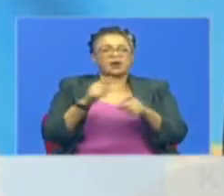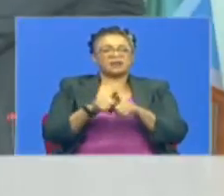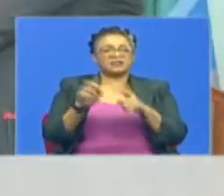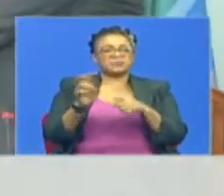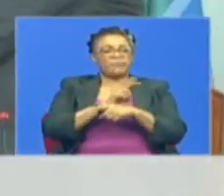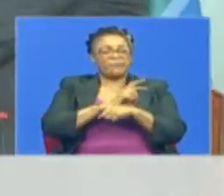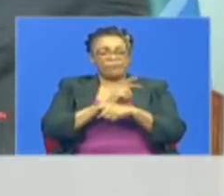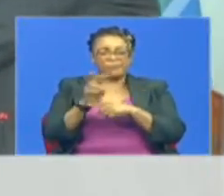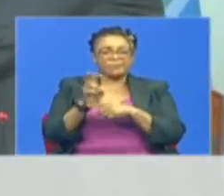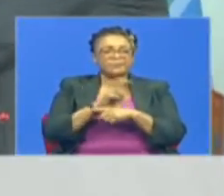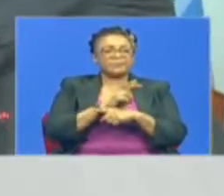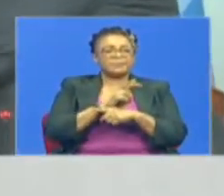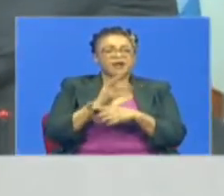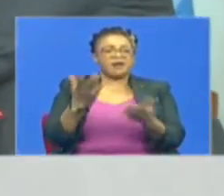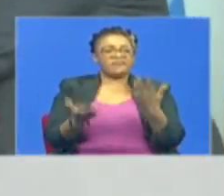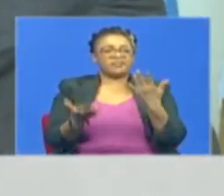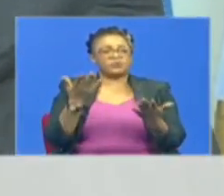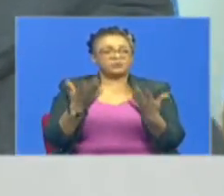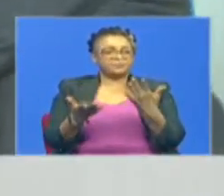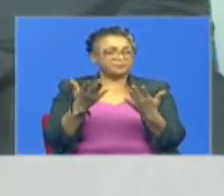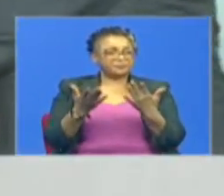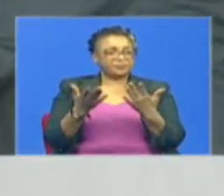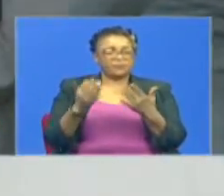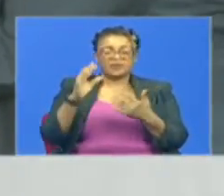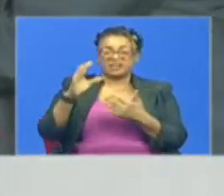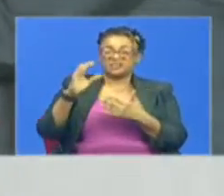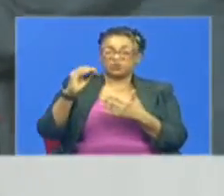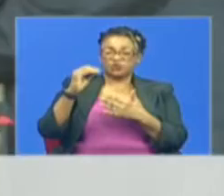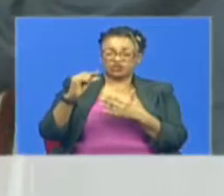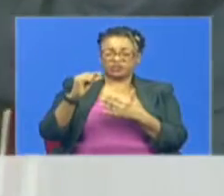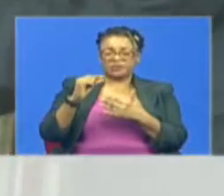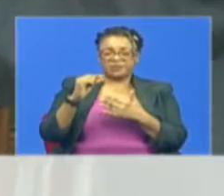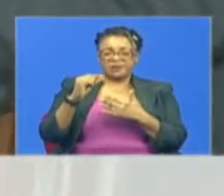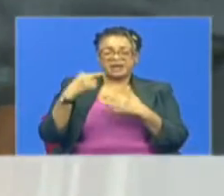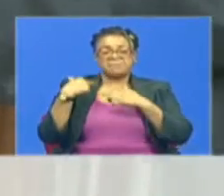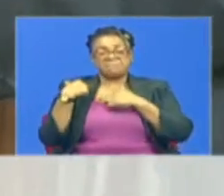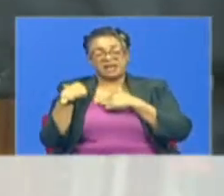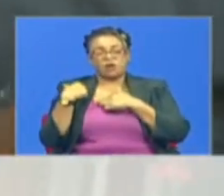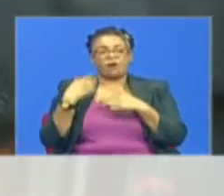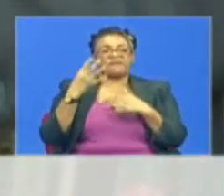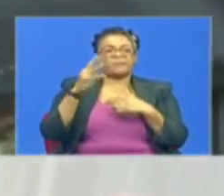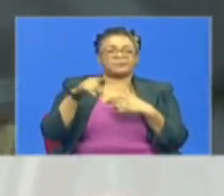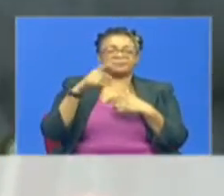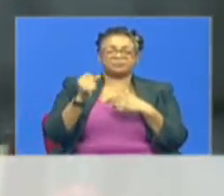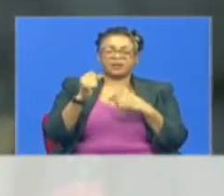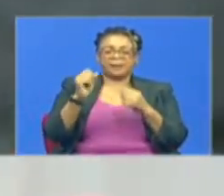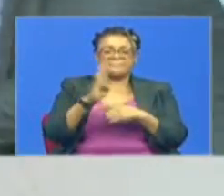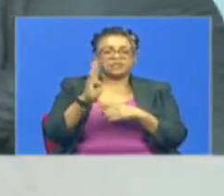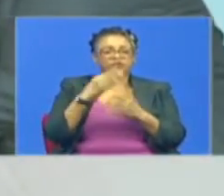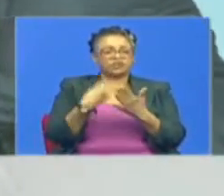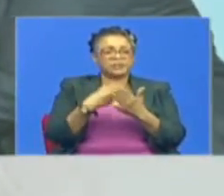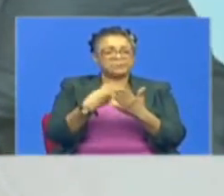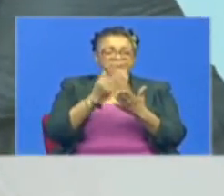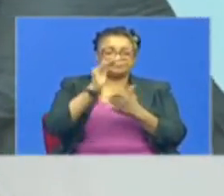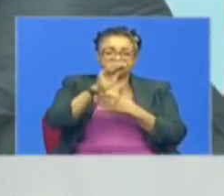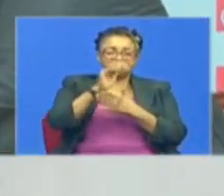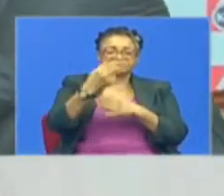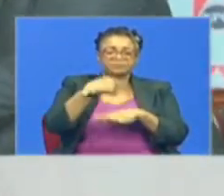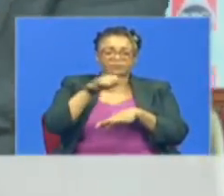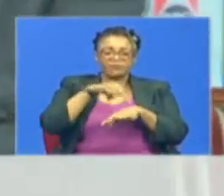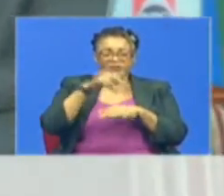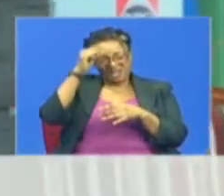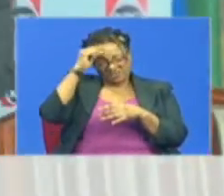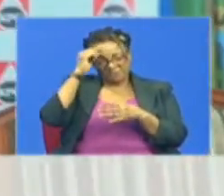program. COG is banking on 4.6 billion shillings, which it is asking national government to release under